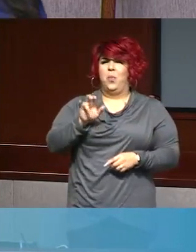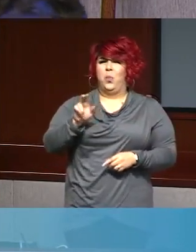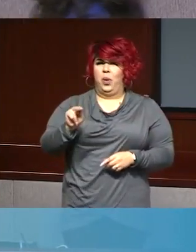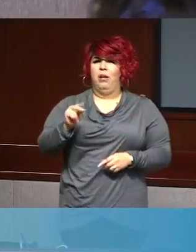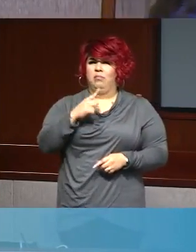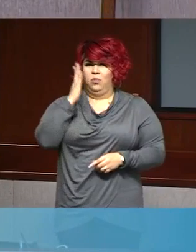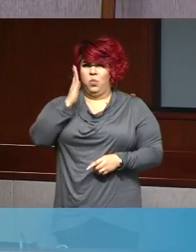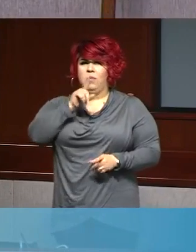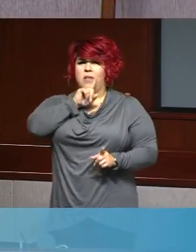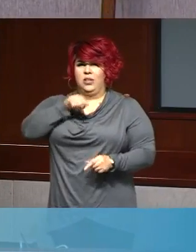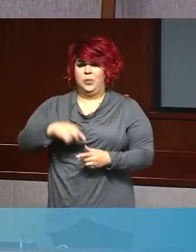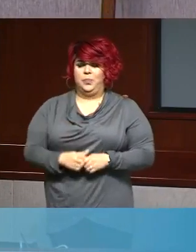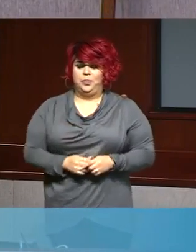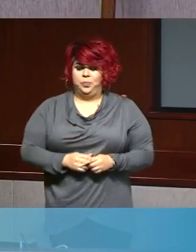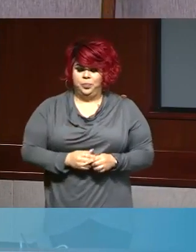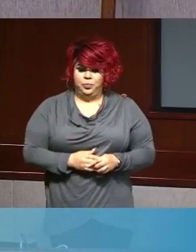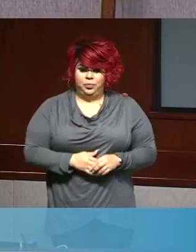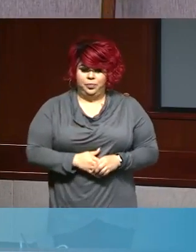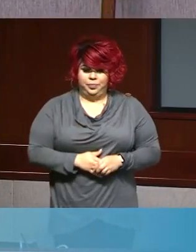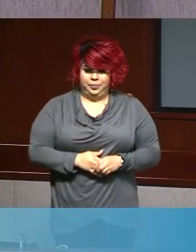second.